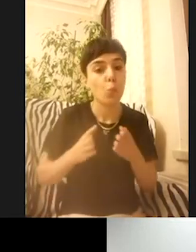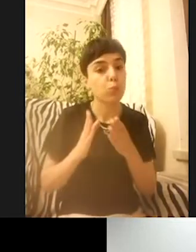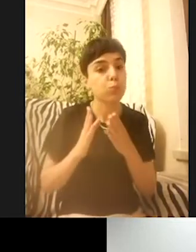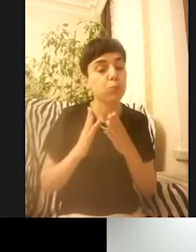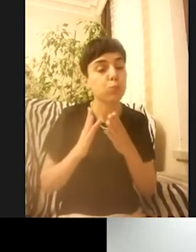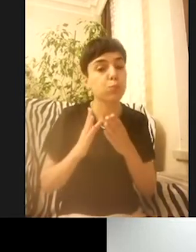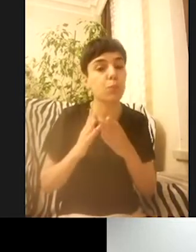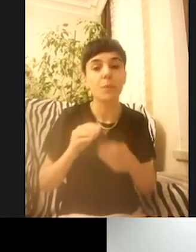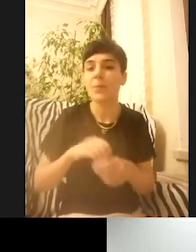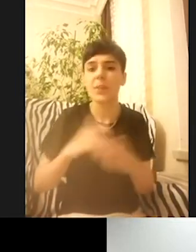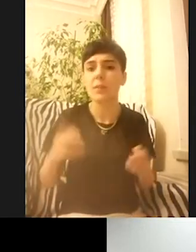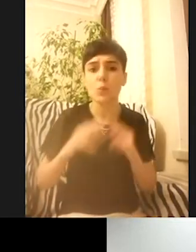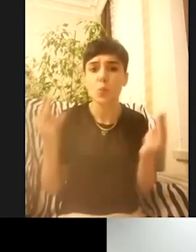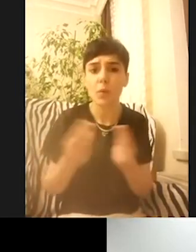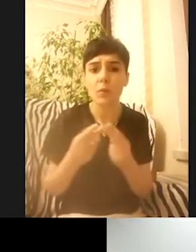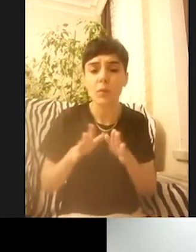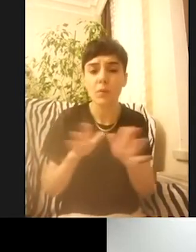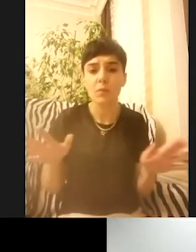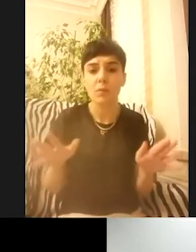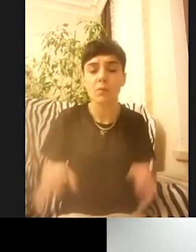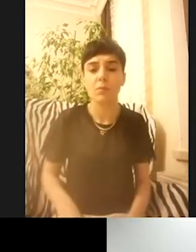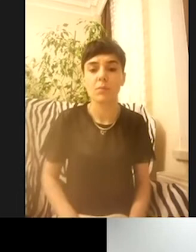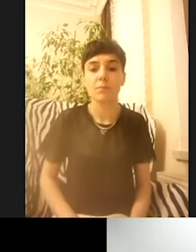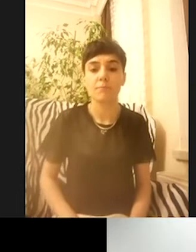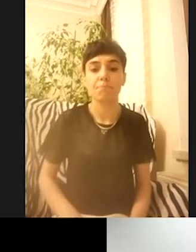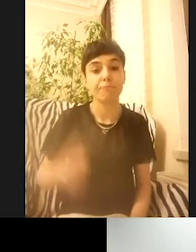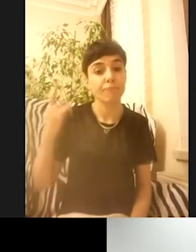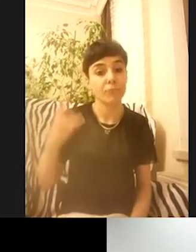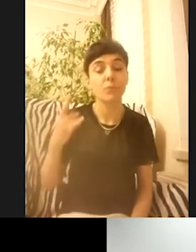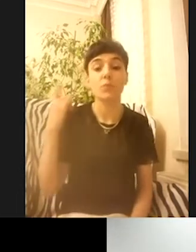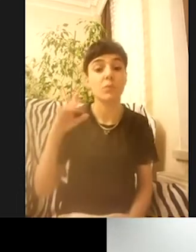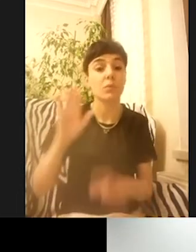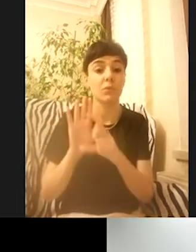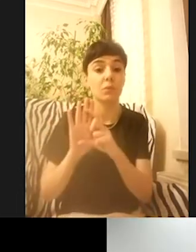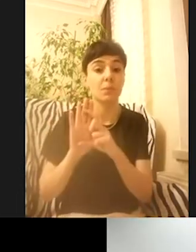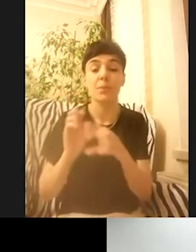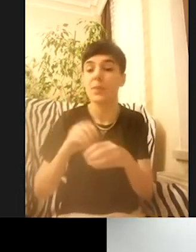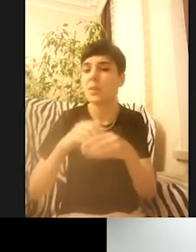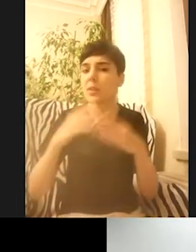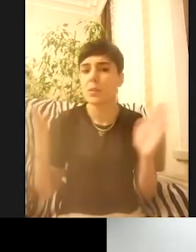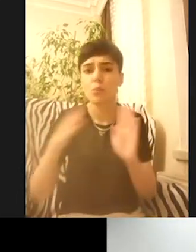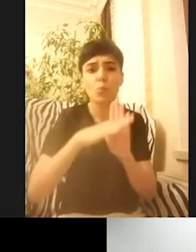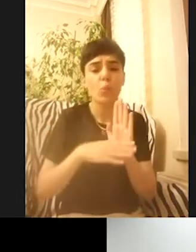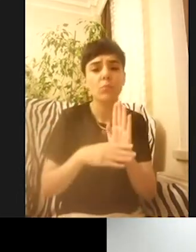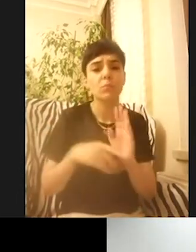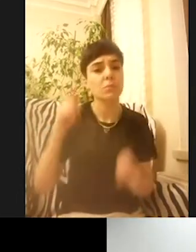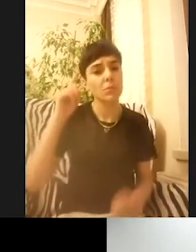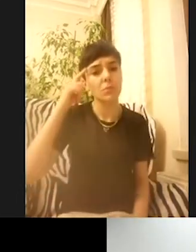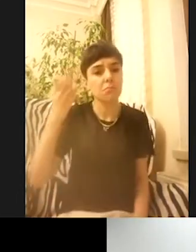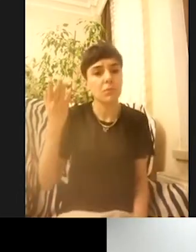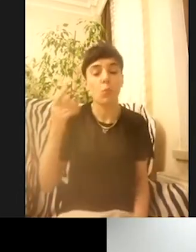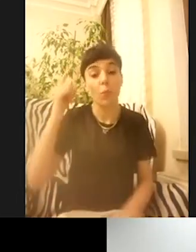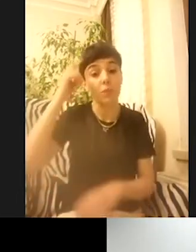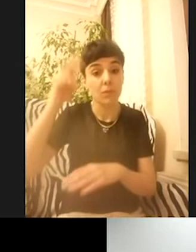see how these concepts, that's the second reason why I'm against these labels and concepts